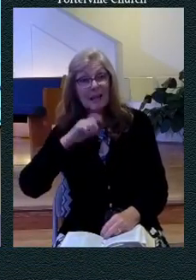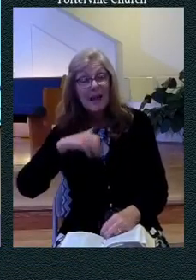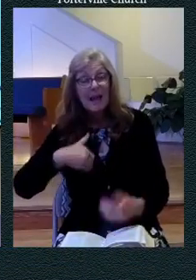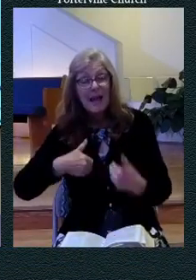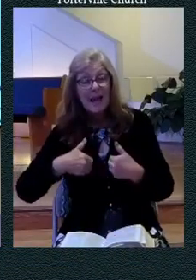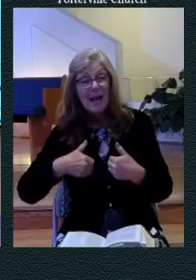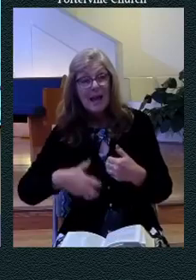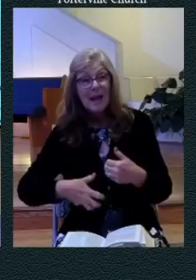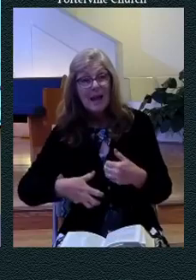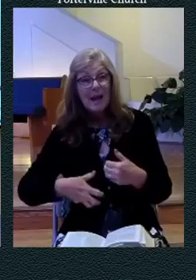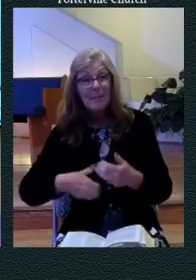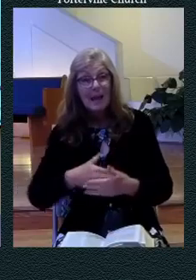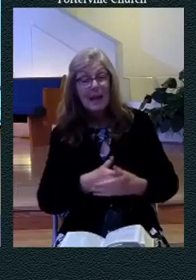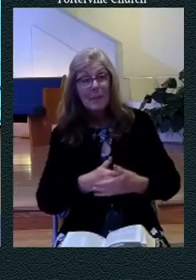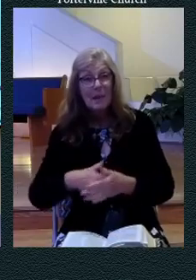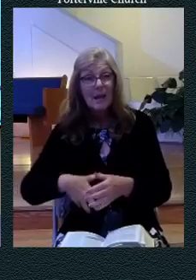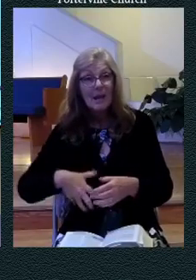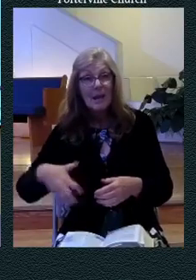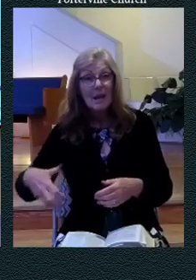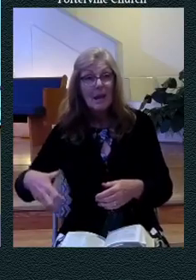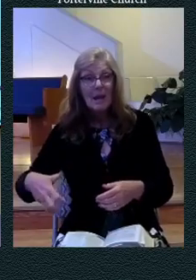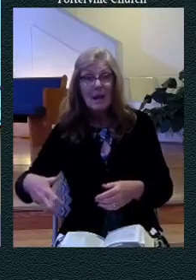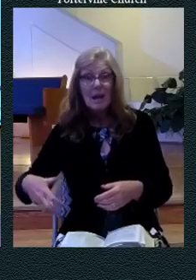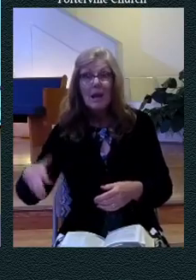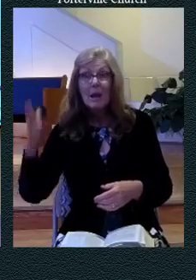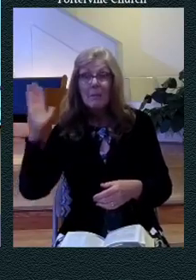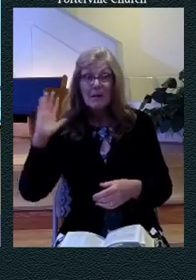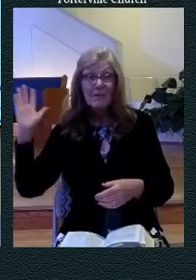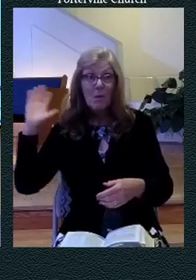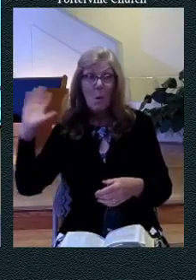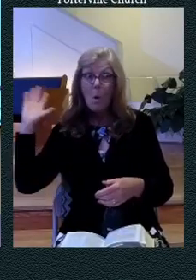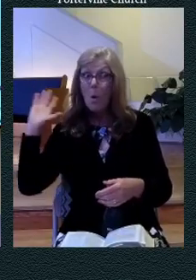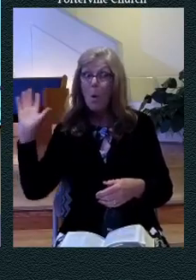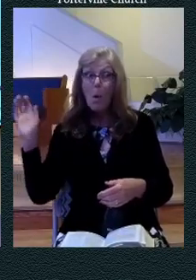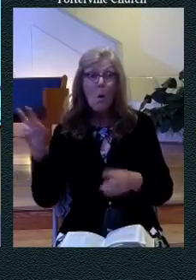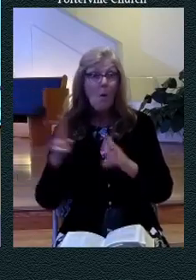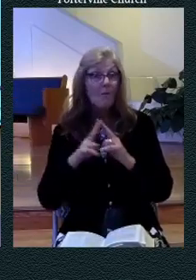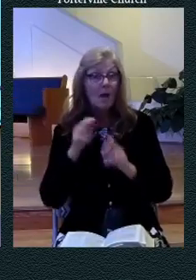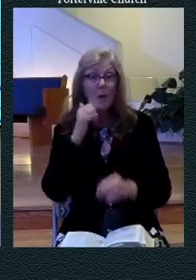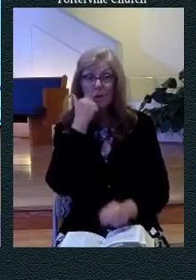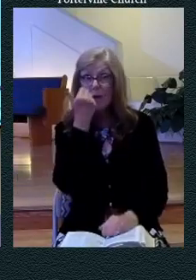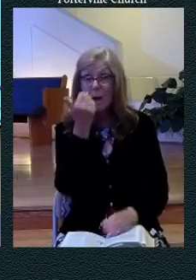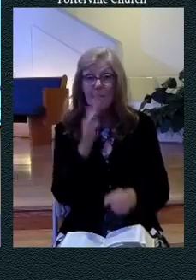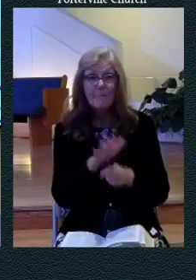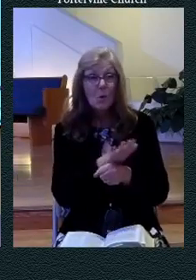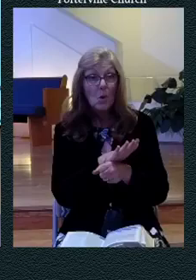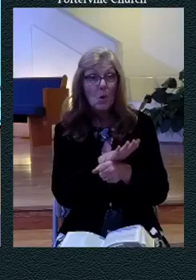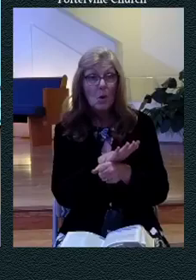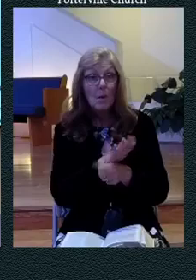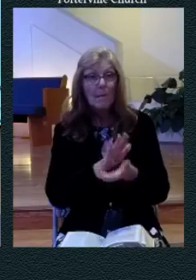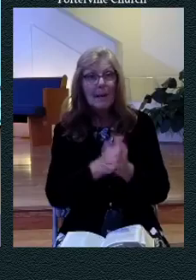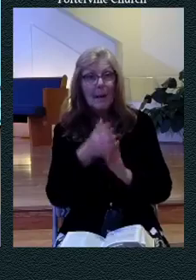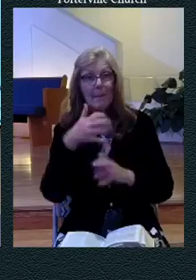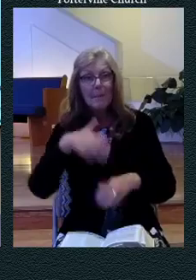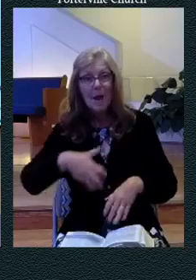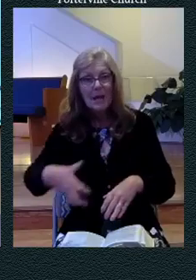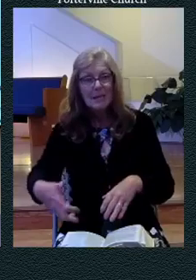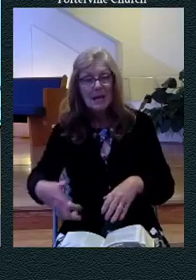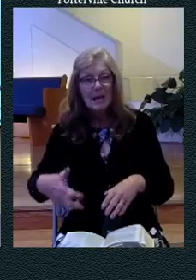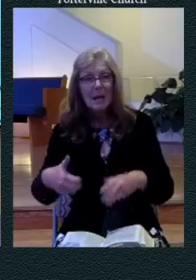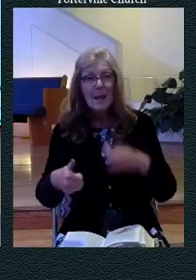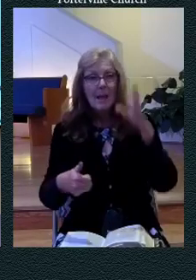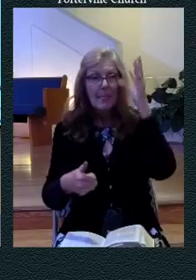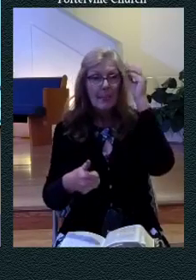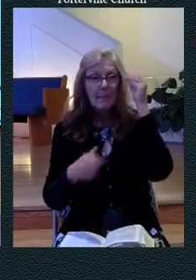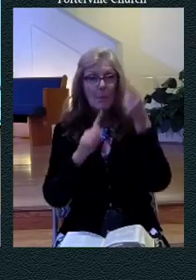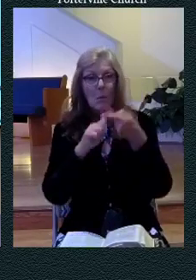It's not so shameful in society now, but it was very much then. Thing is, after he got her pregnant, he immigrated